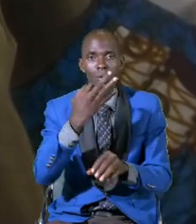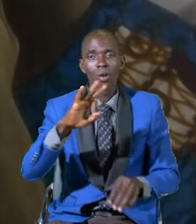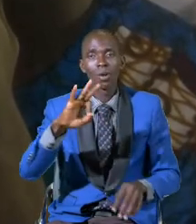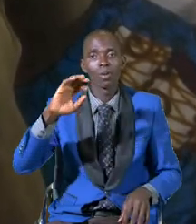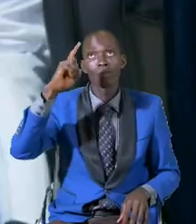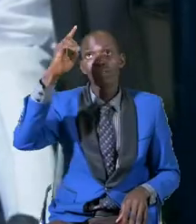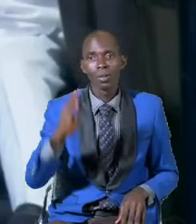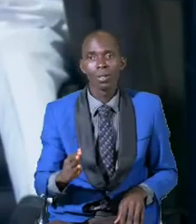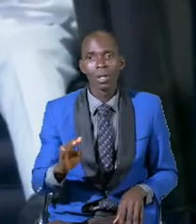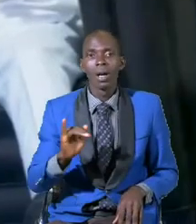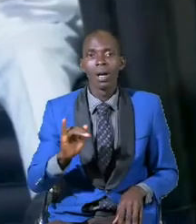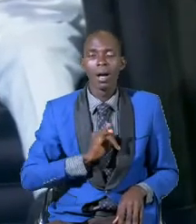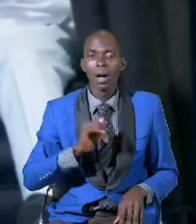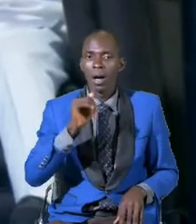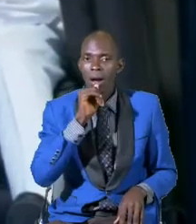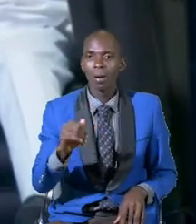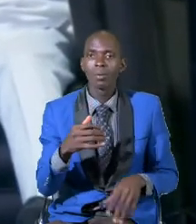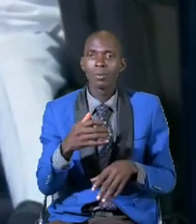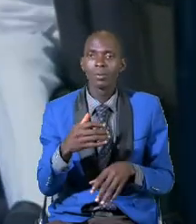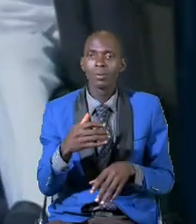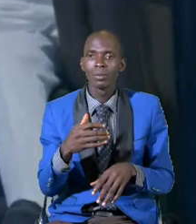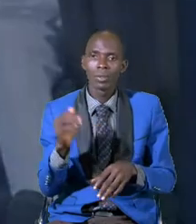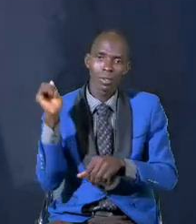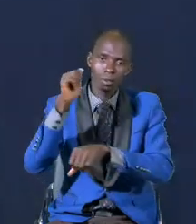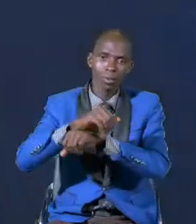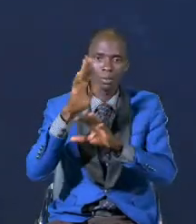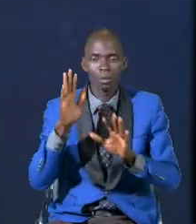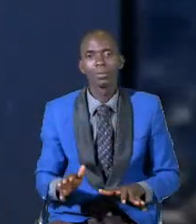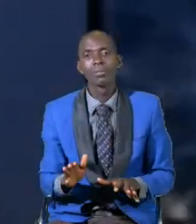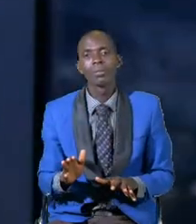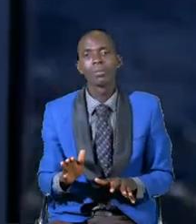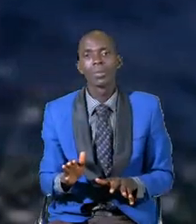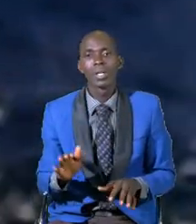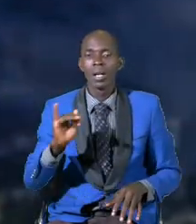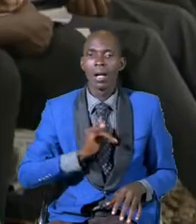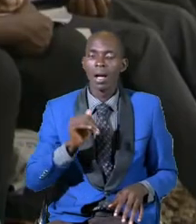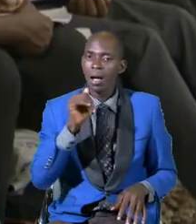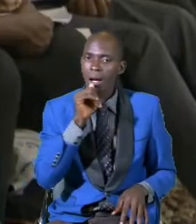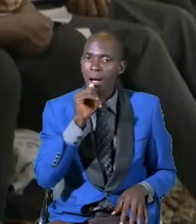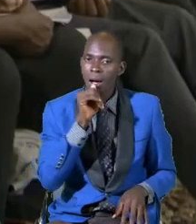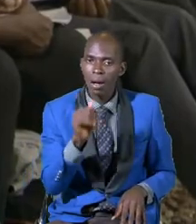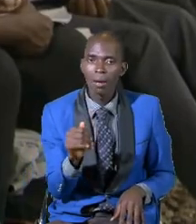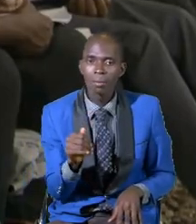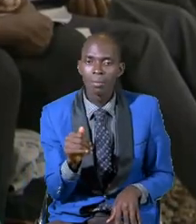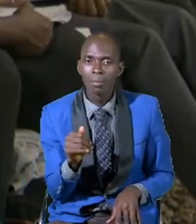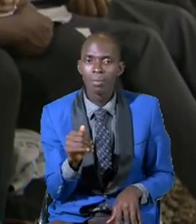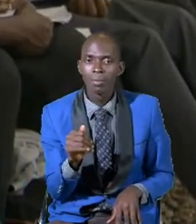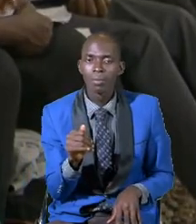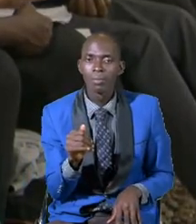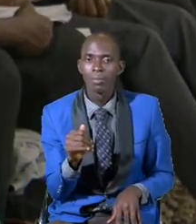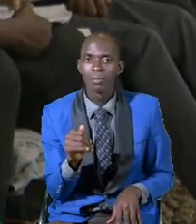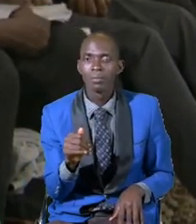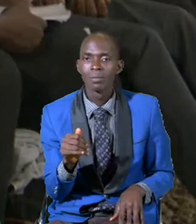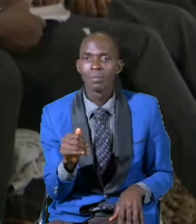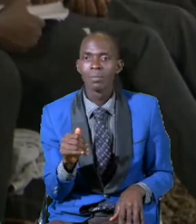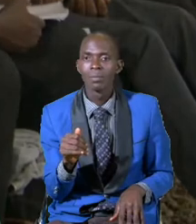of Christ. I'm a conqueror. I'm a victor. I see that some people don't know